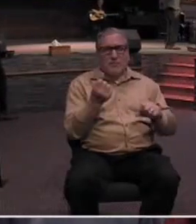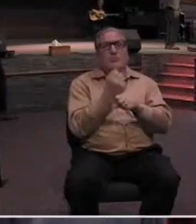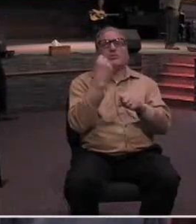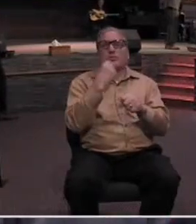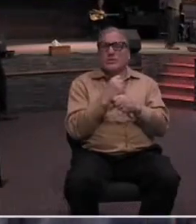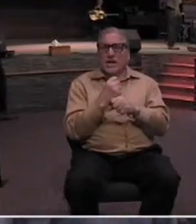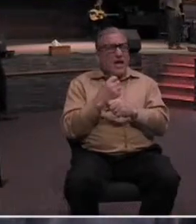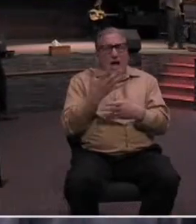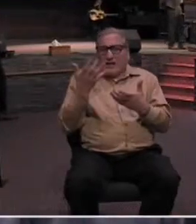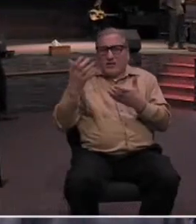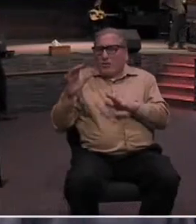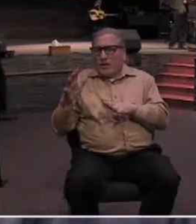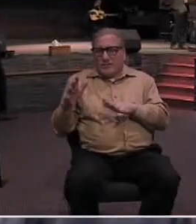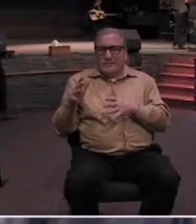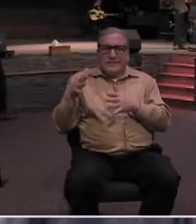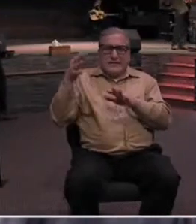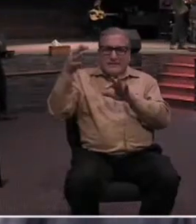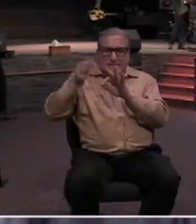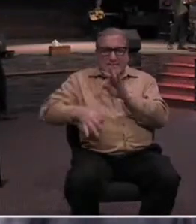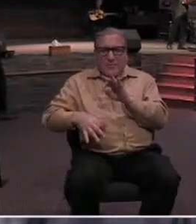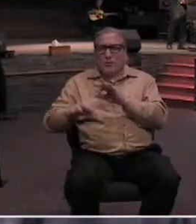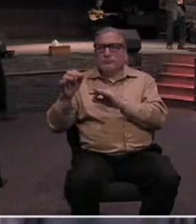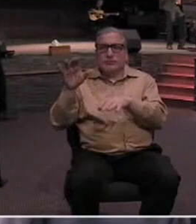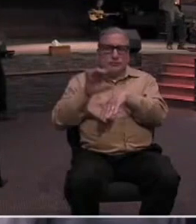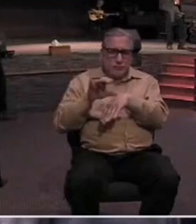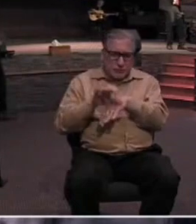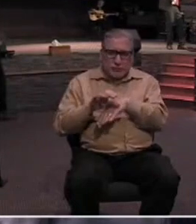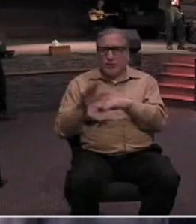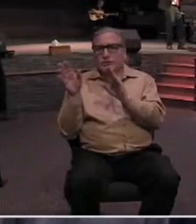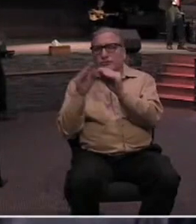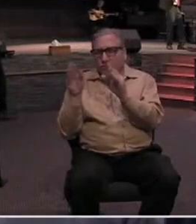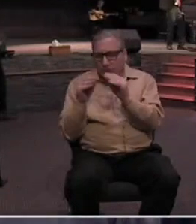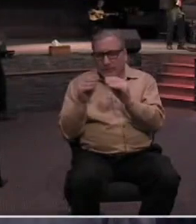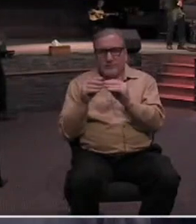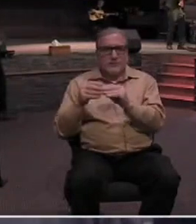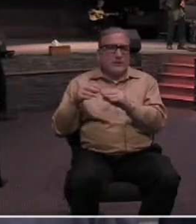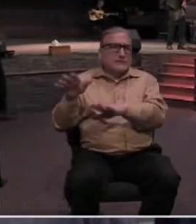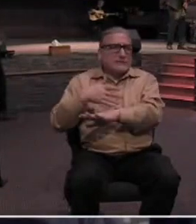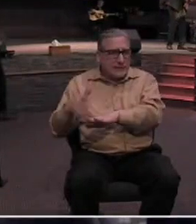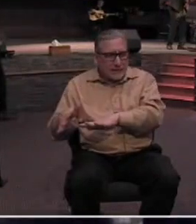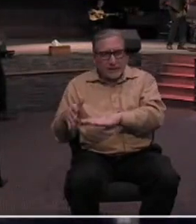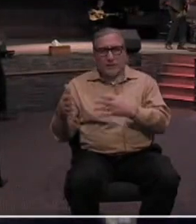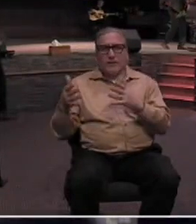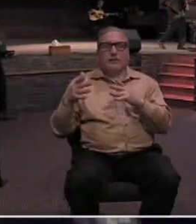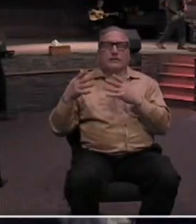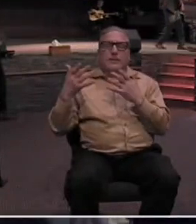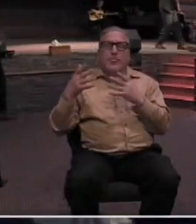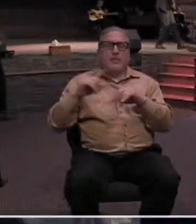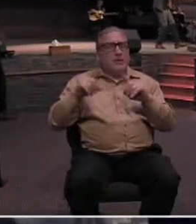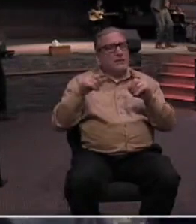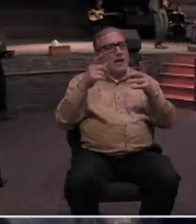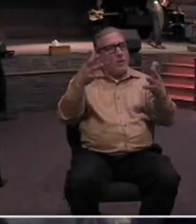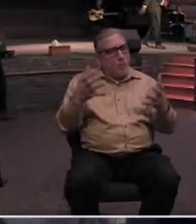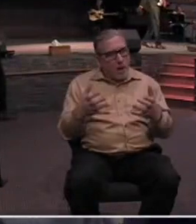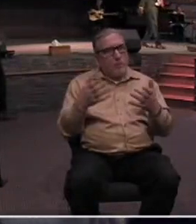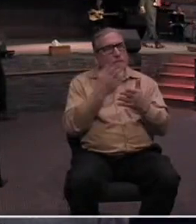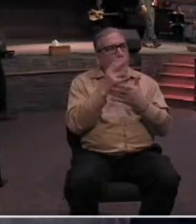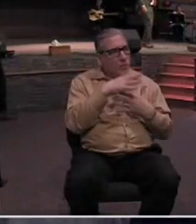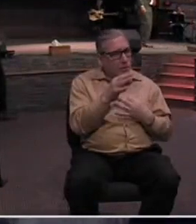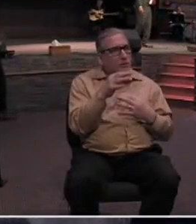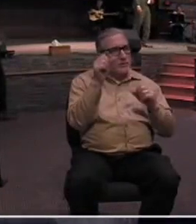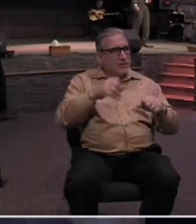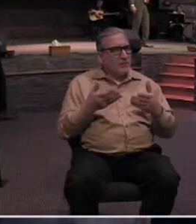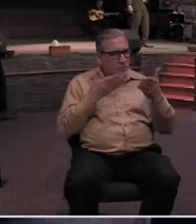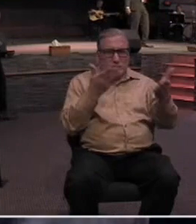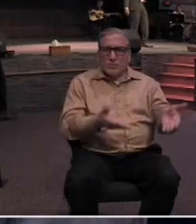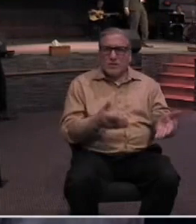sermon. I want more than just another great song. But I want what only the Spirit of God can produce. Come on, somebody. There is a choice.